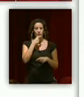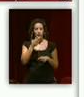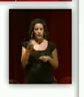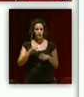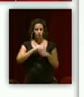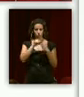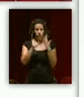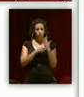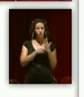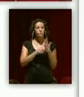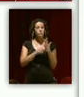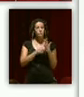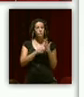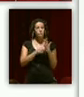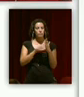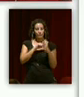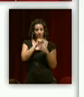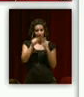appscazer.com.